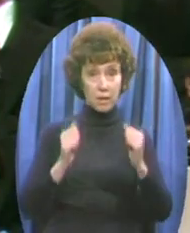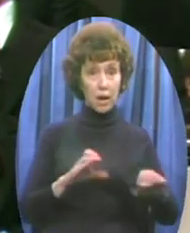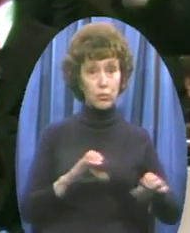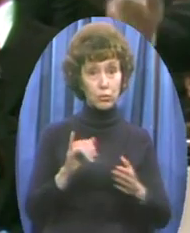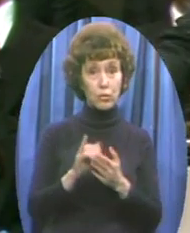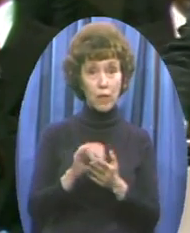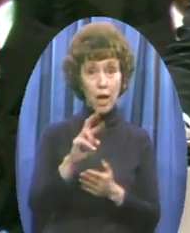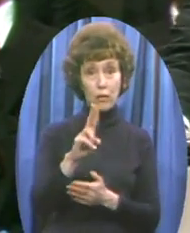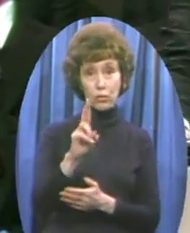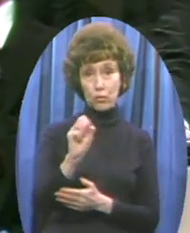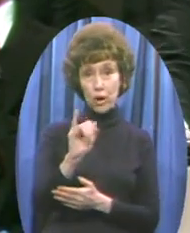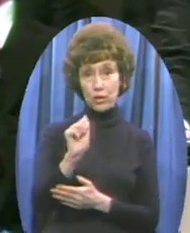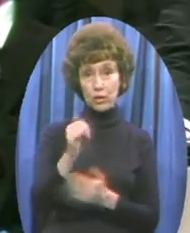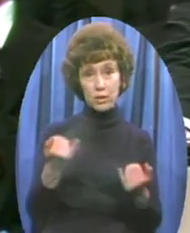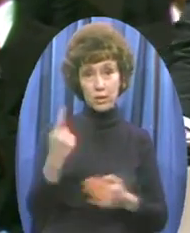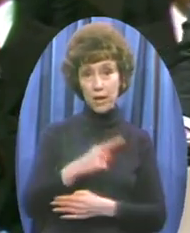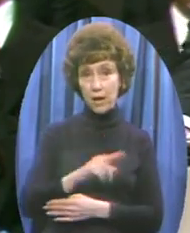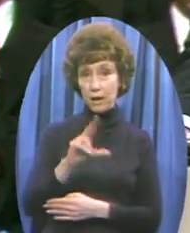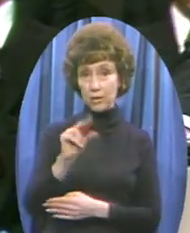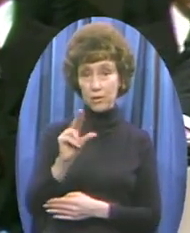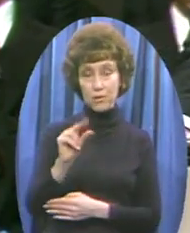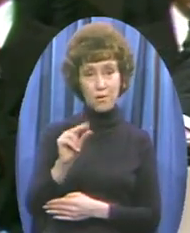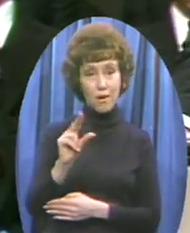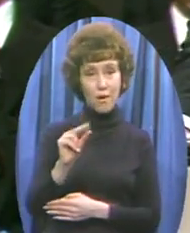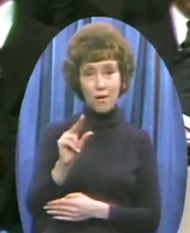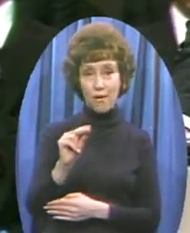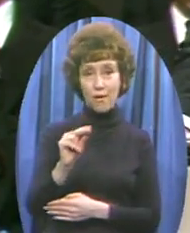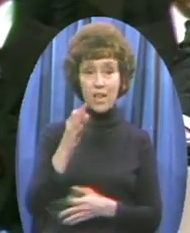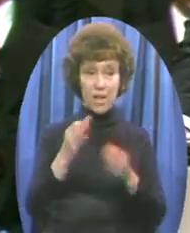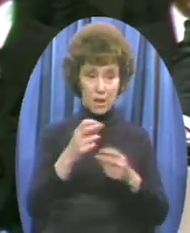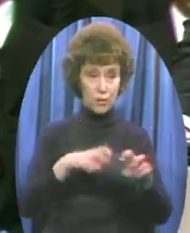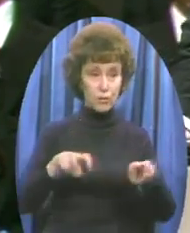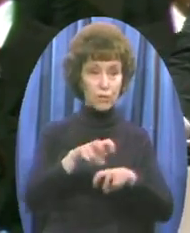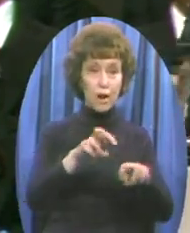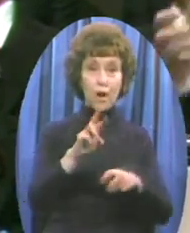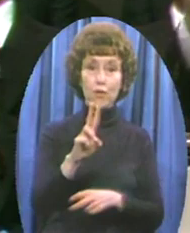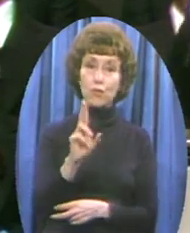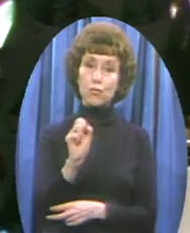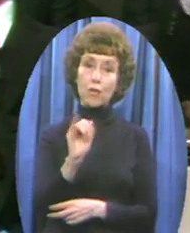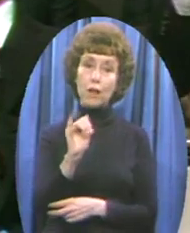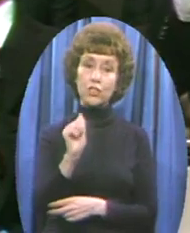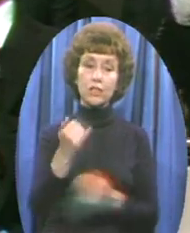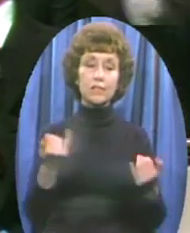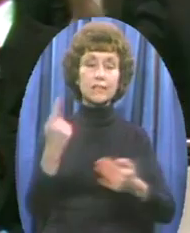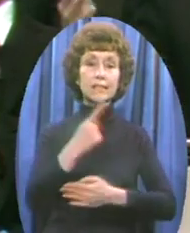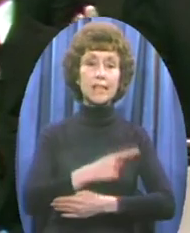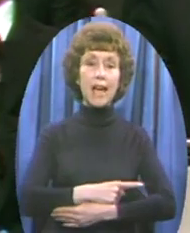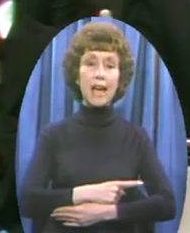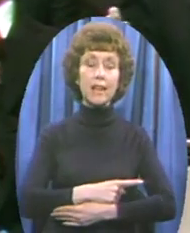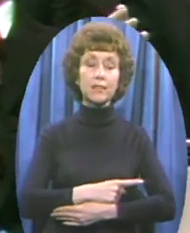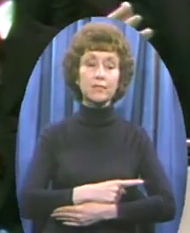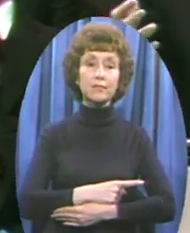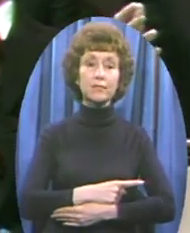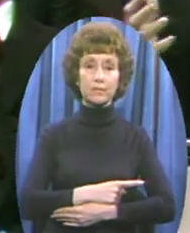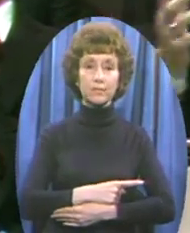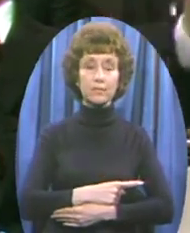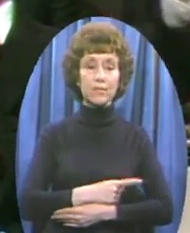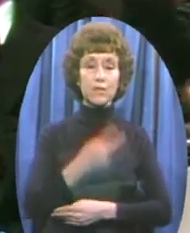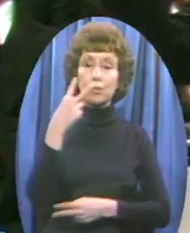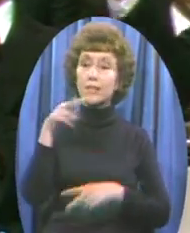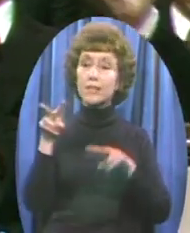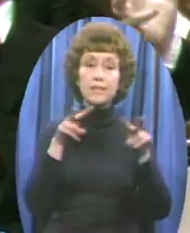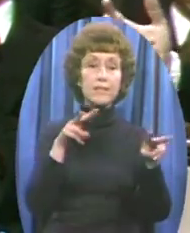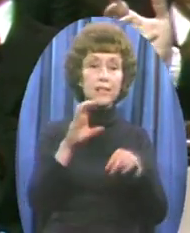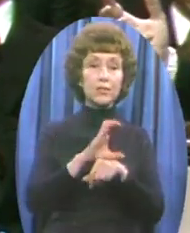they'll take you through some churches in Moscow, window dressing. There's some real genuine people there. I don't mean that. But they allow